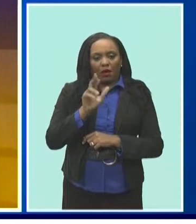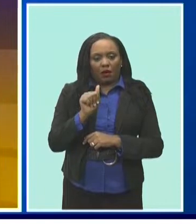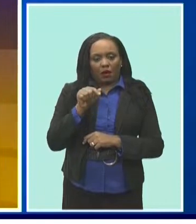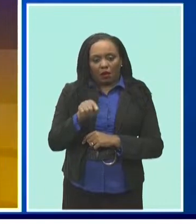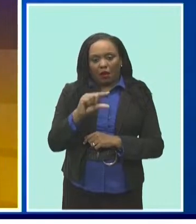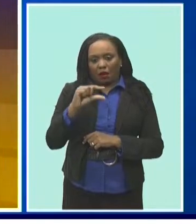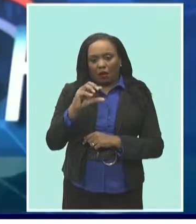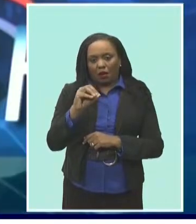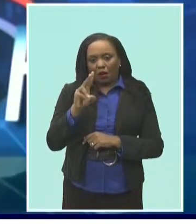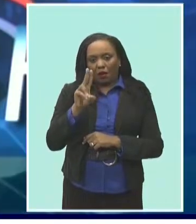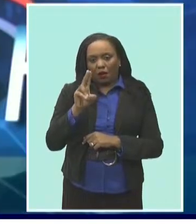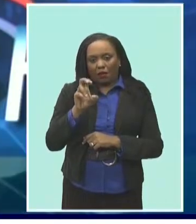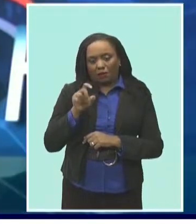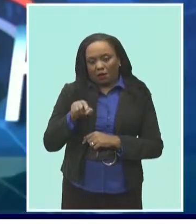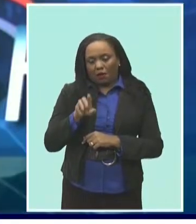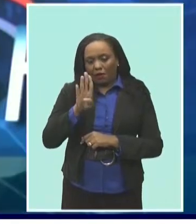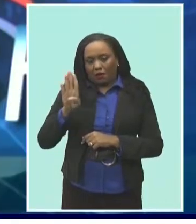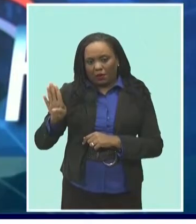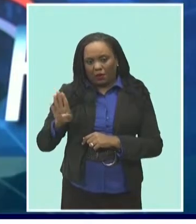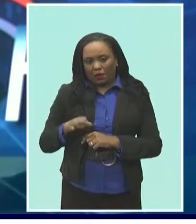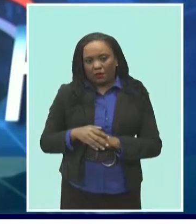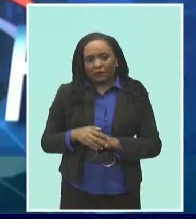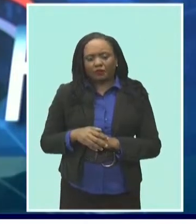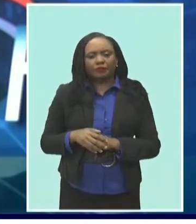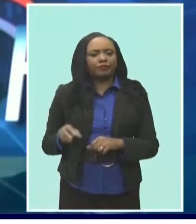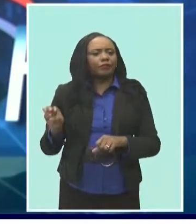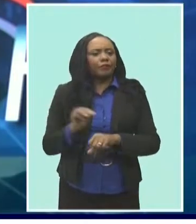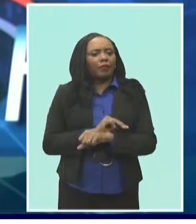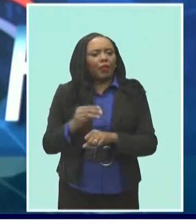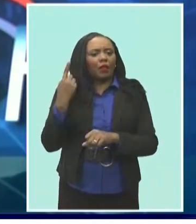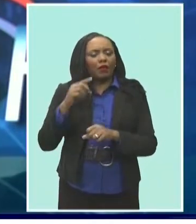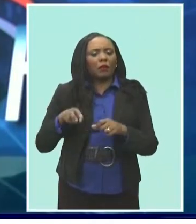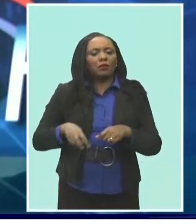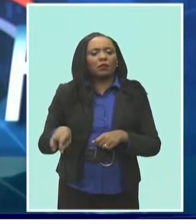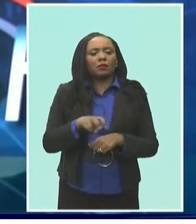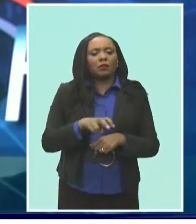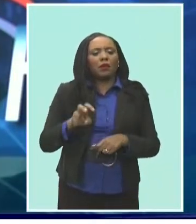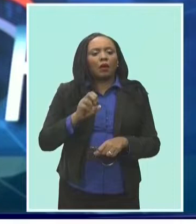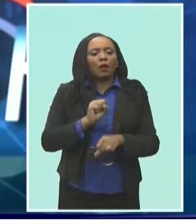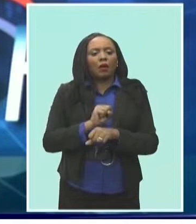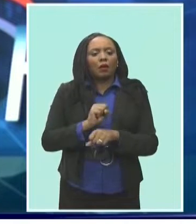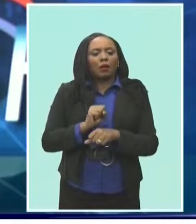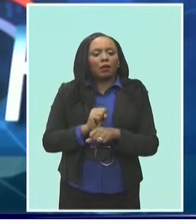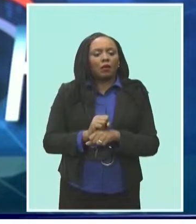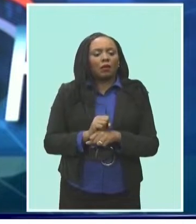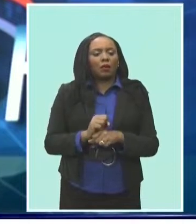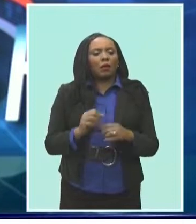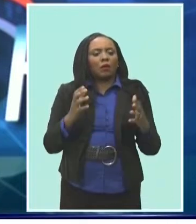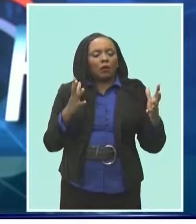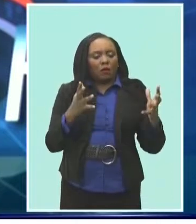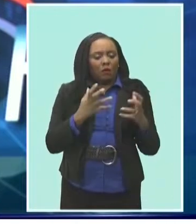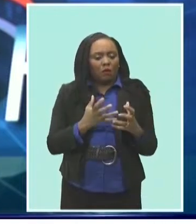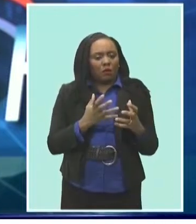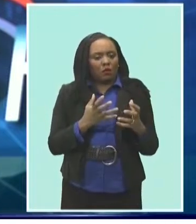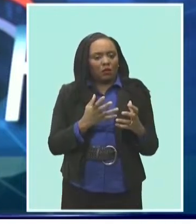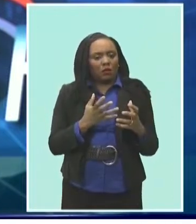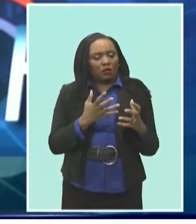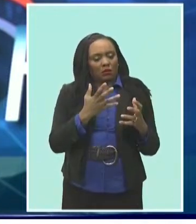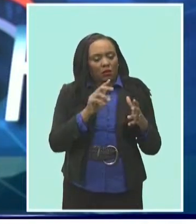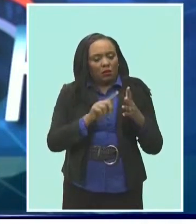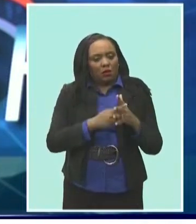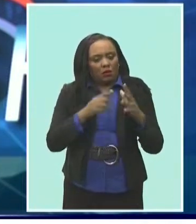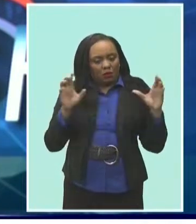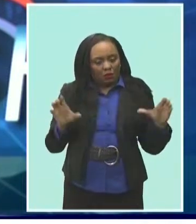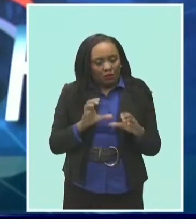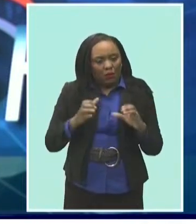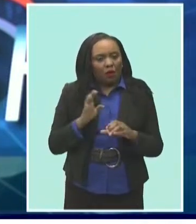www.bra.gov.bb. The Ministry of Transport, Works and Maintenance is considering shifting a number of its functions to nighttime. Minister